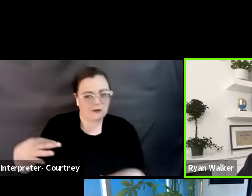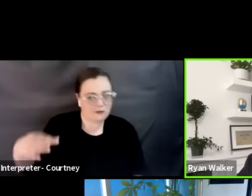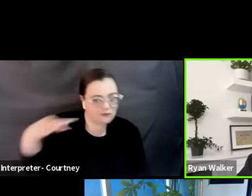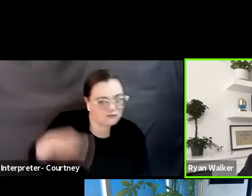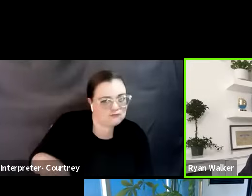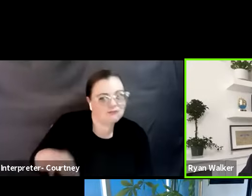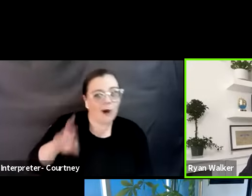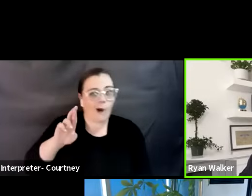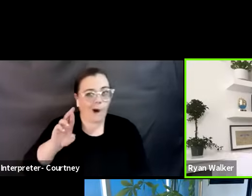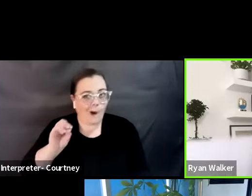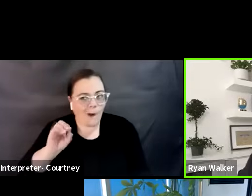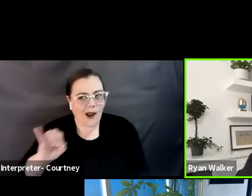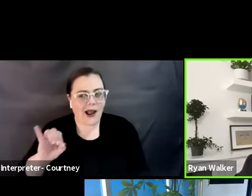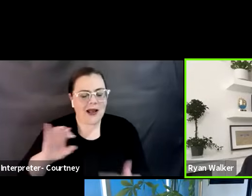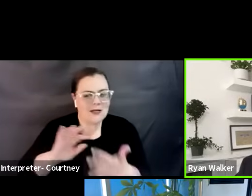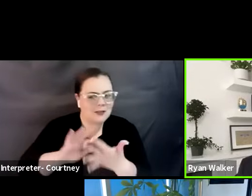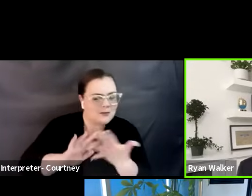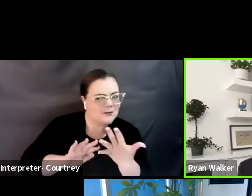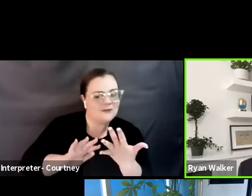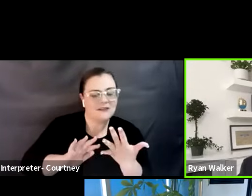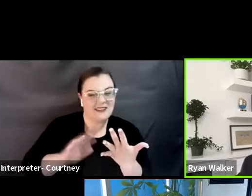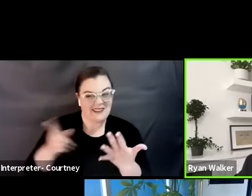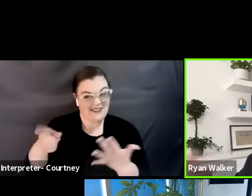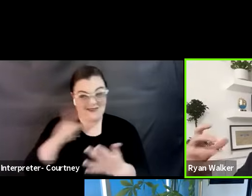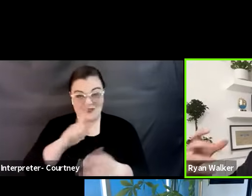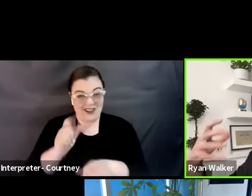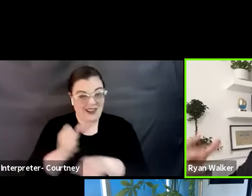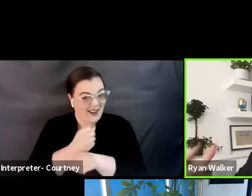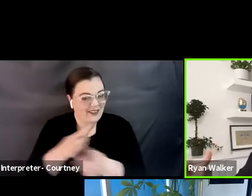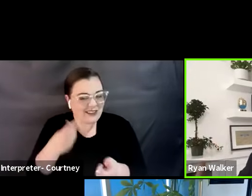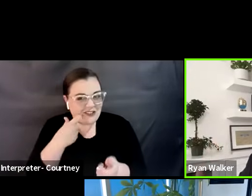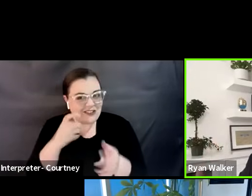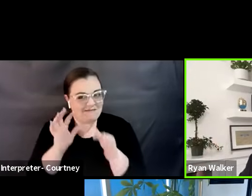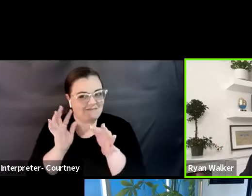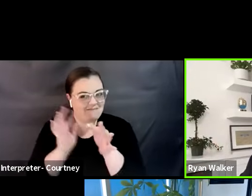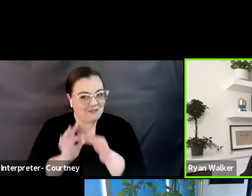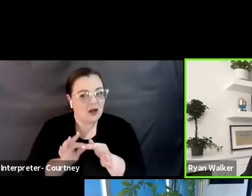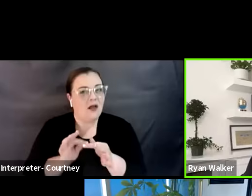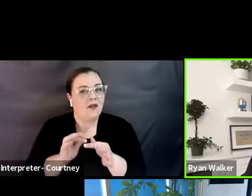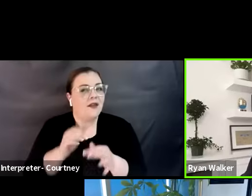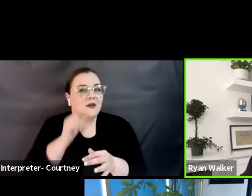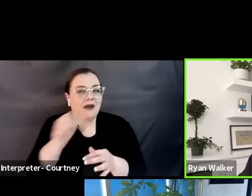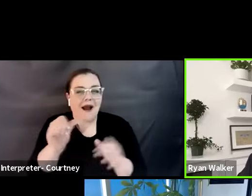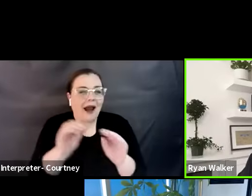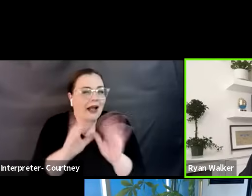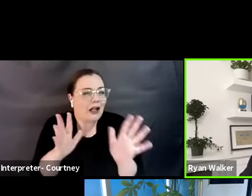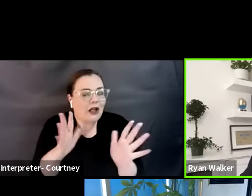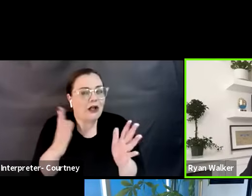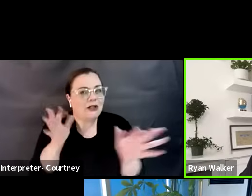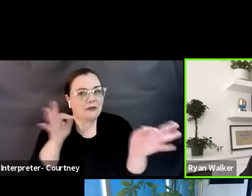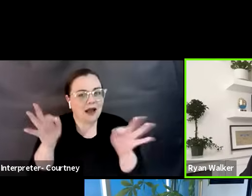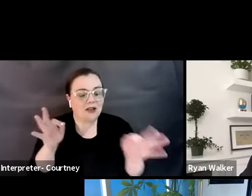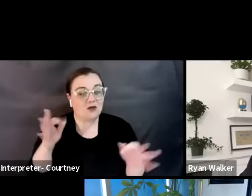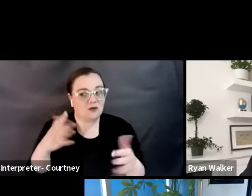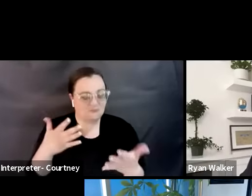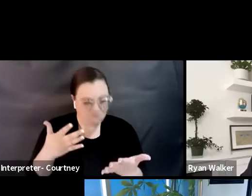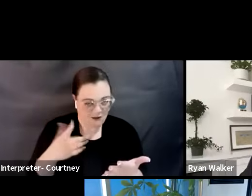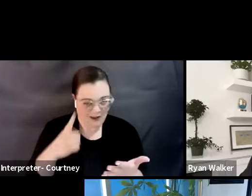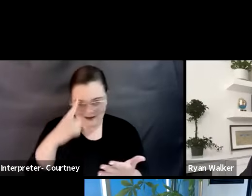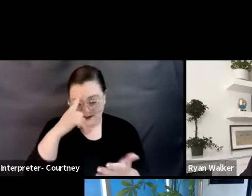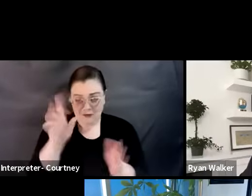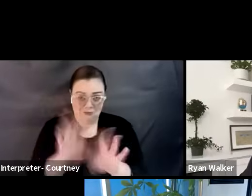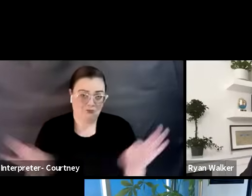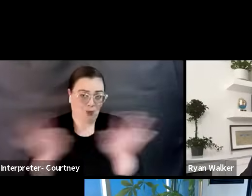and everything you just spoke to is part of being a part of their team and really helping take it to the next level. So I think that's wonderful.